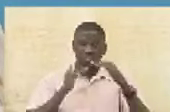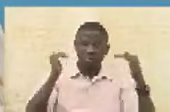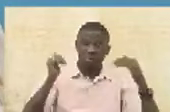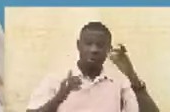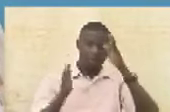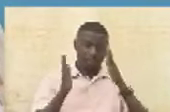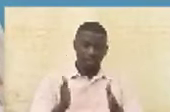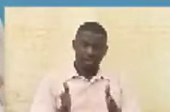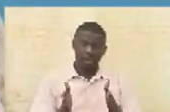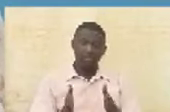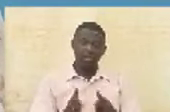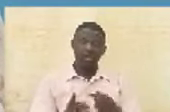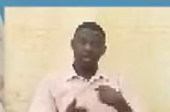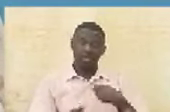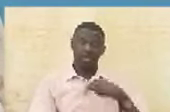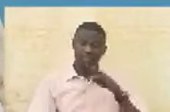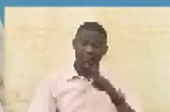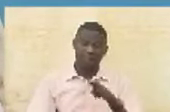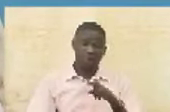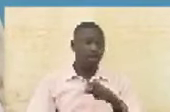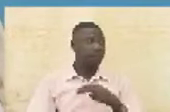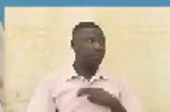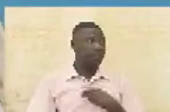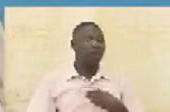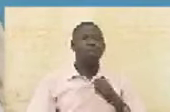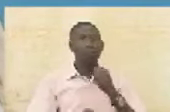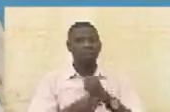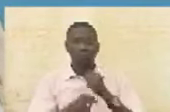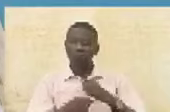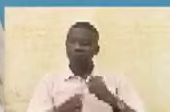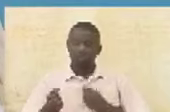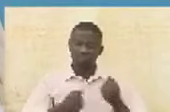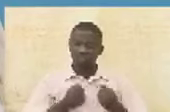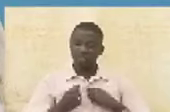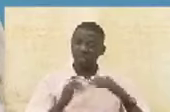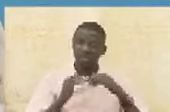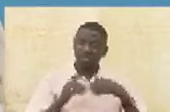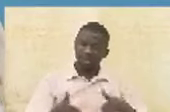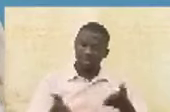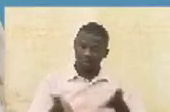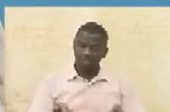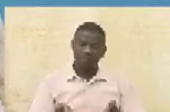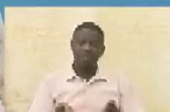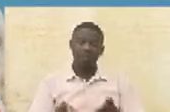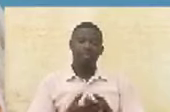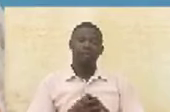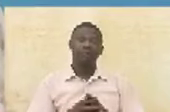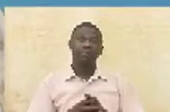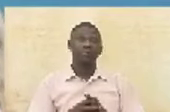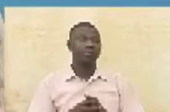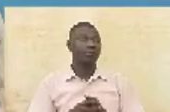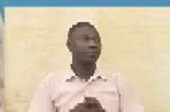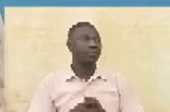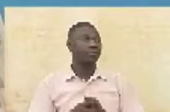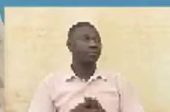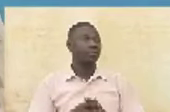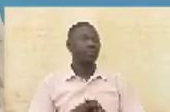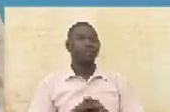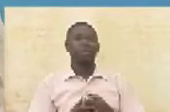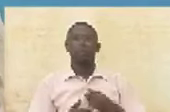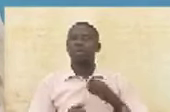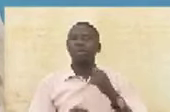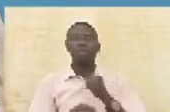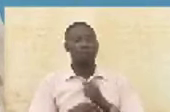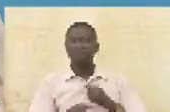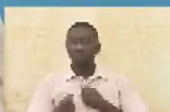like a human being like me. Is the person who placed all this suffering on me.